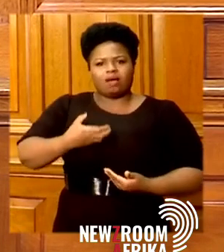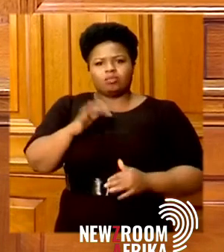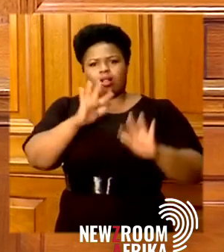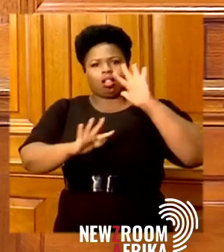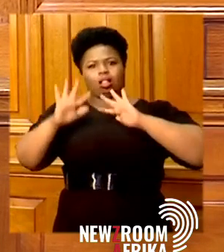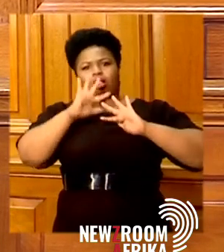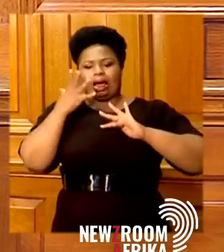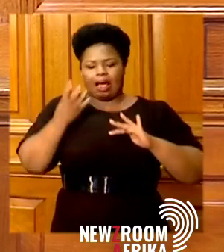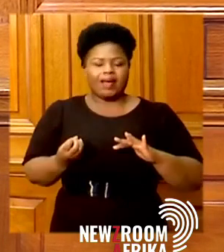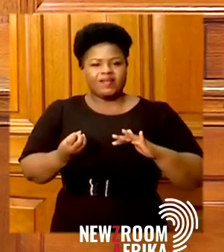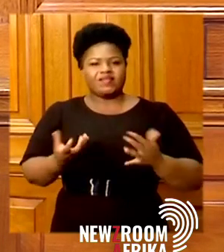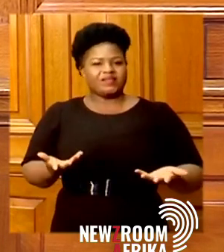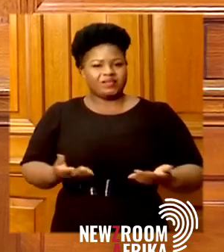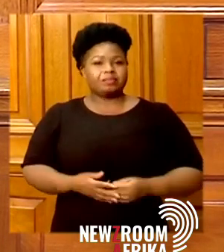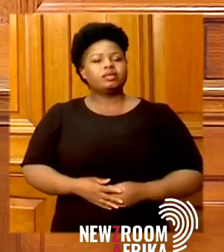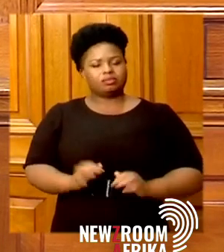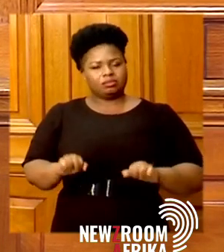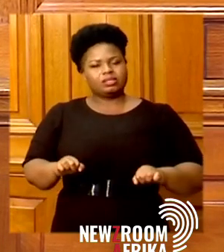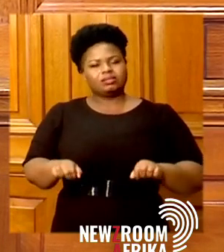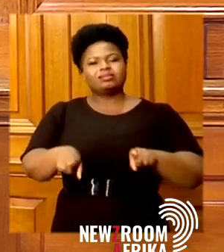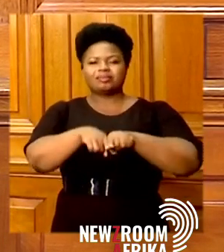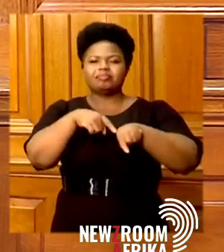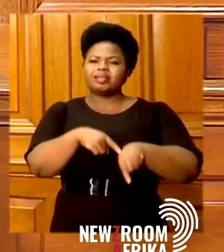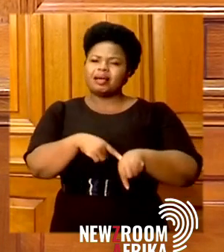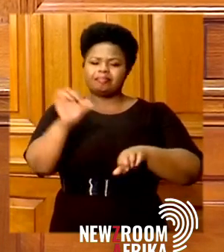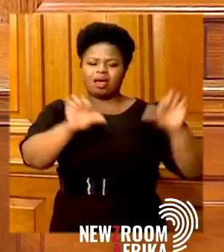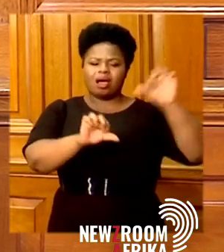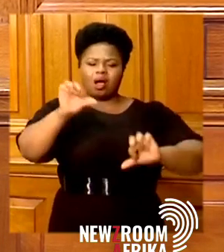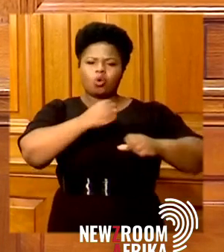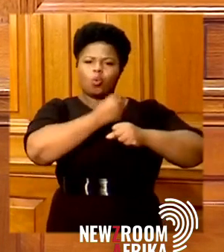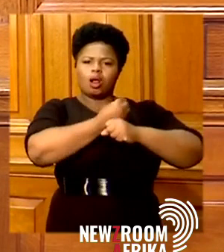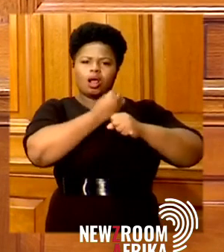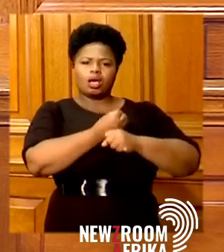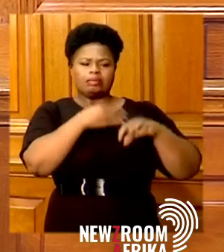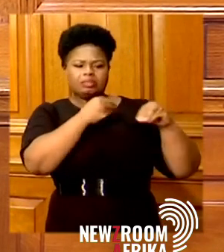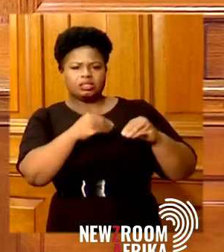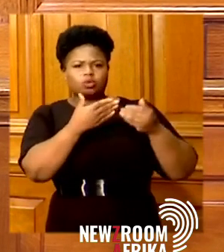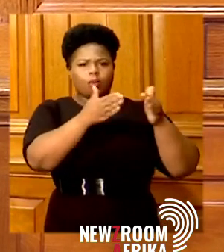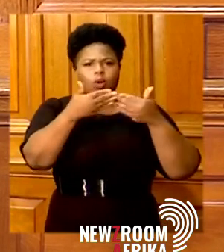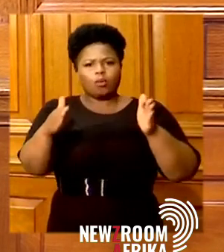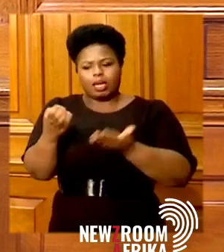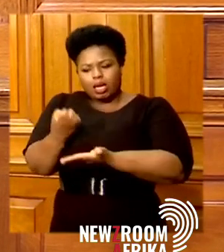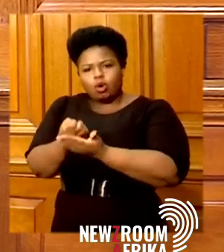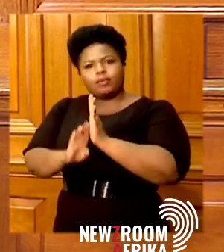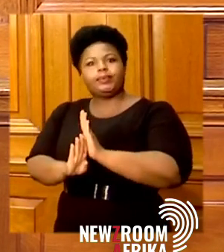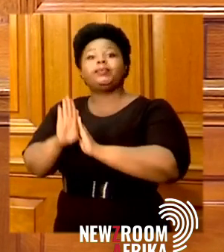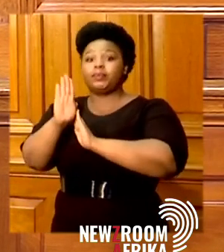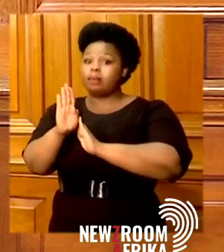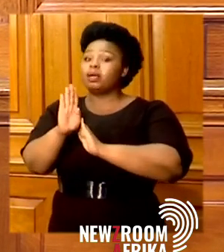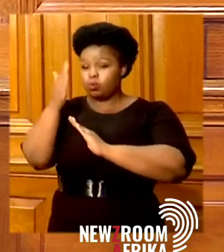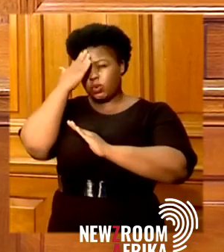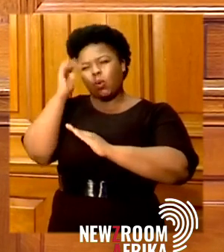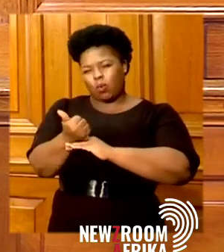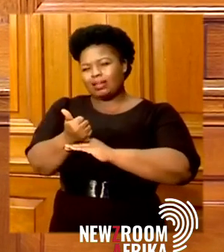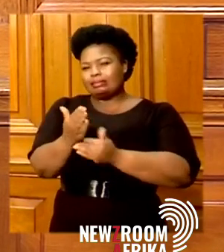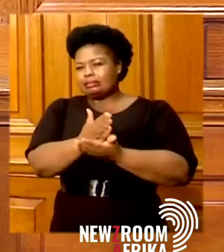while we made every effort to keep the economy open, we also knew that there were parts of the economy that would